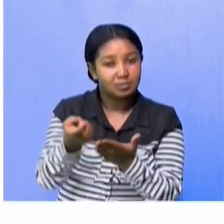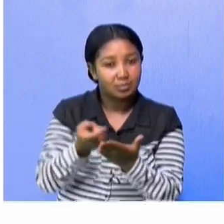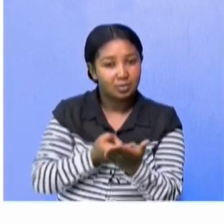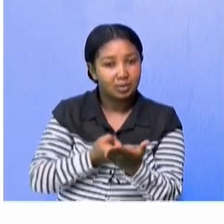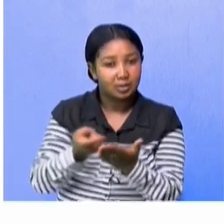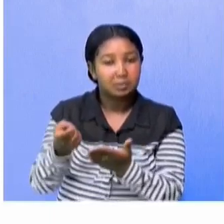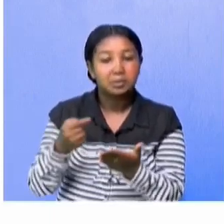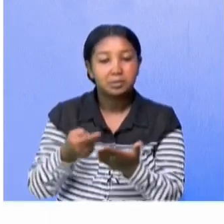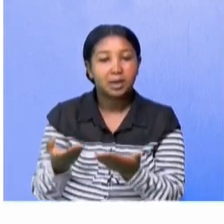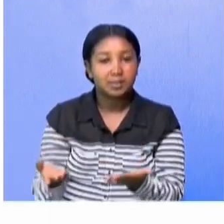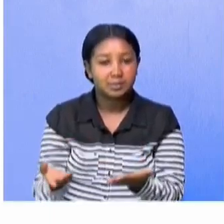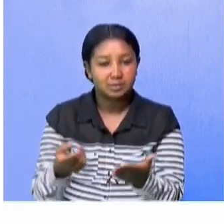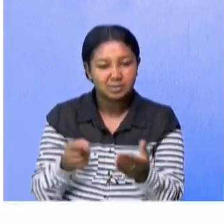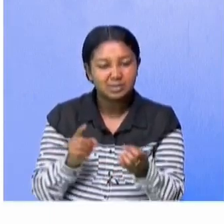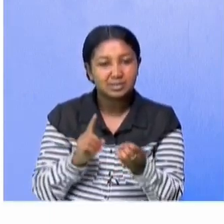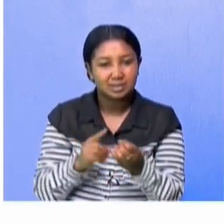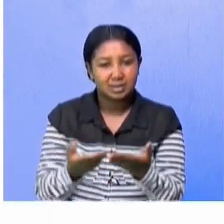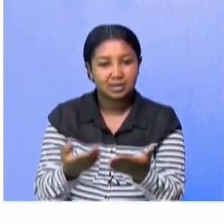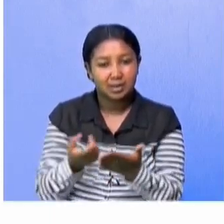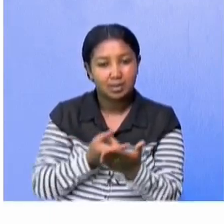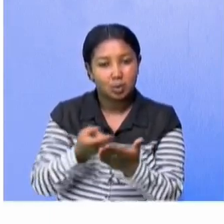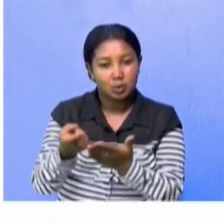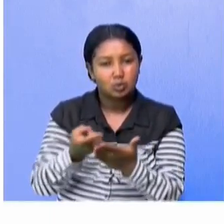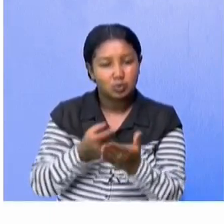it becomes